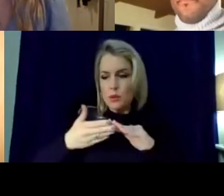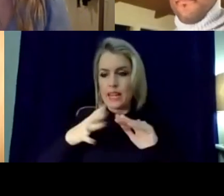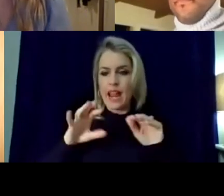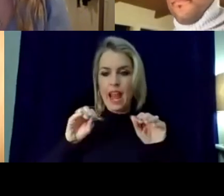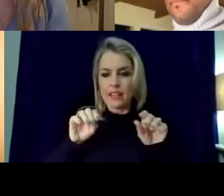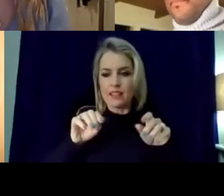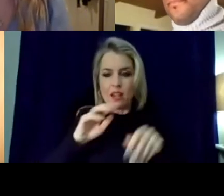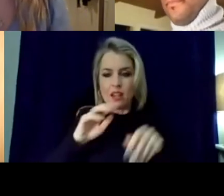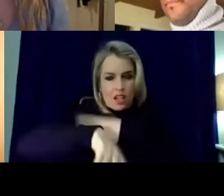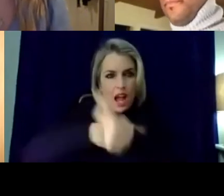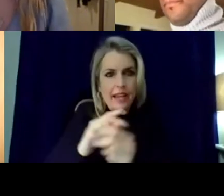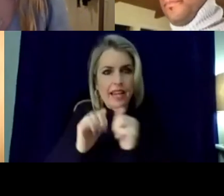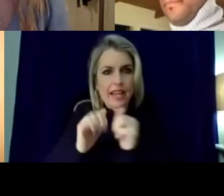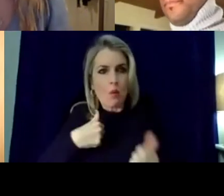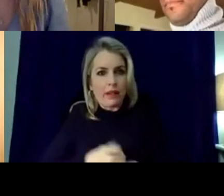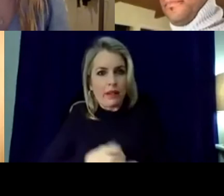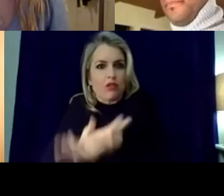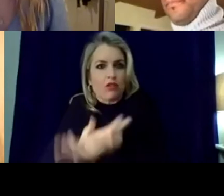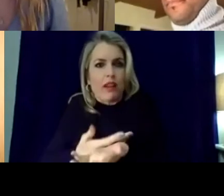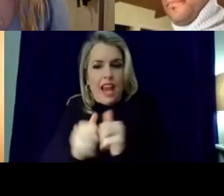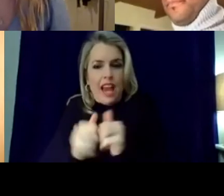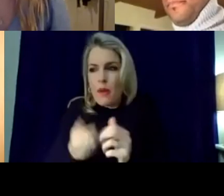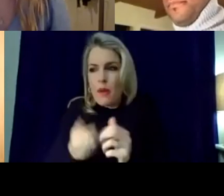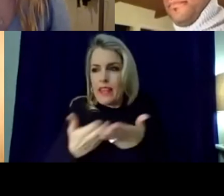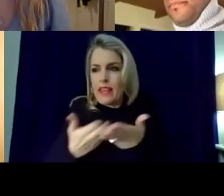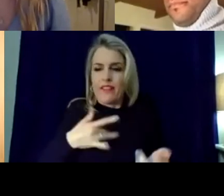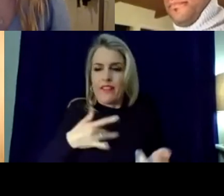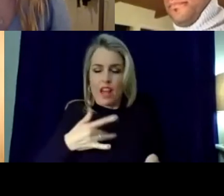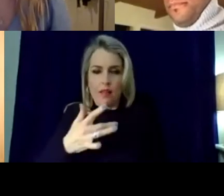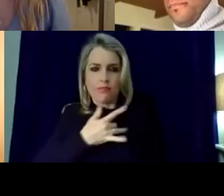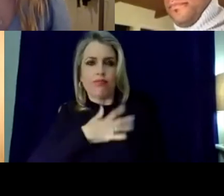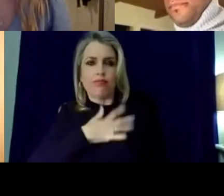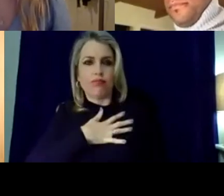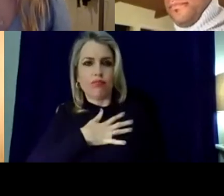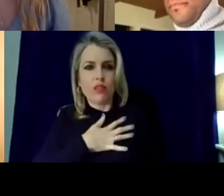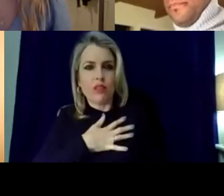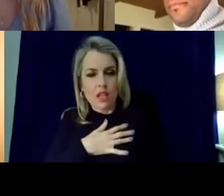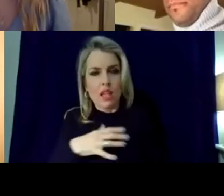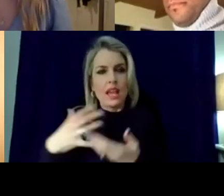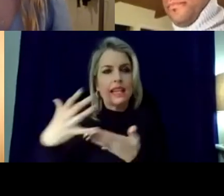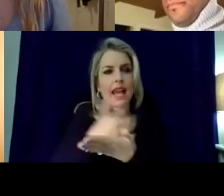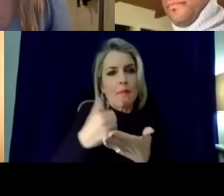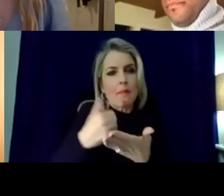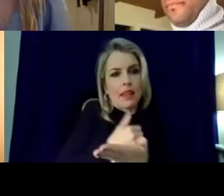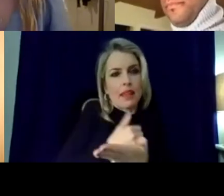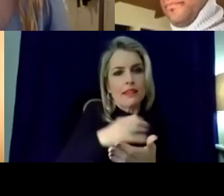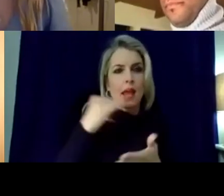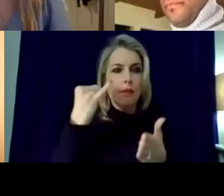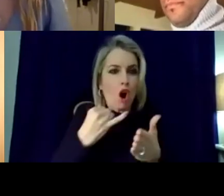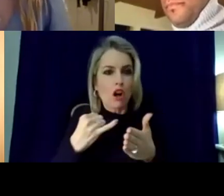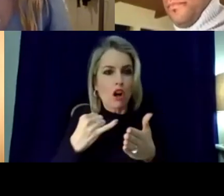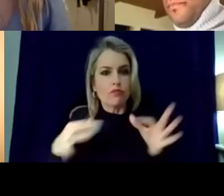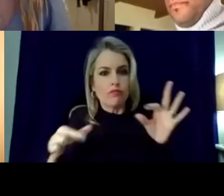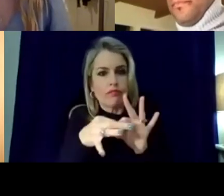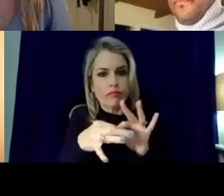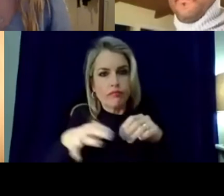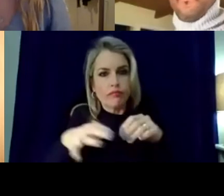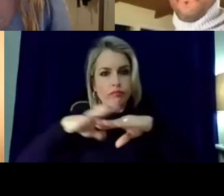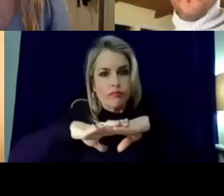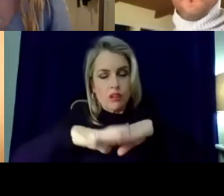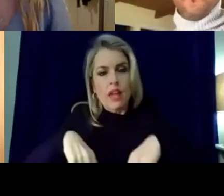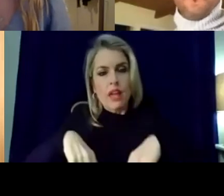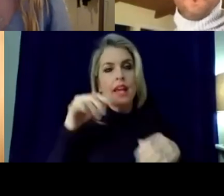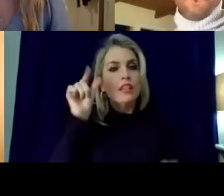for discussing the ways that those things affect people, the ways that like capitalism and art intersect, the ways that like gender